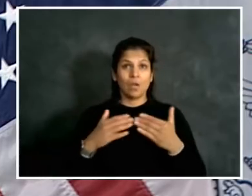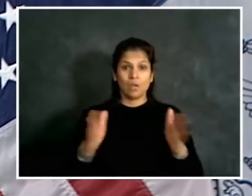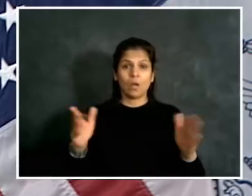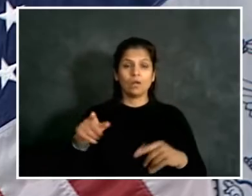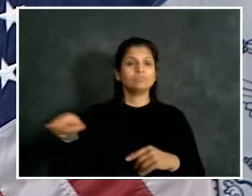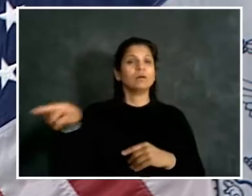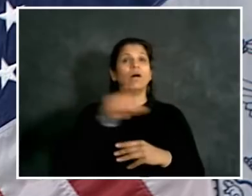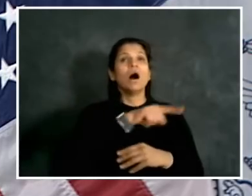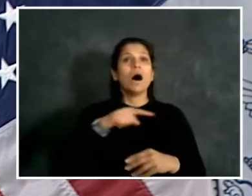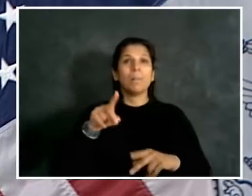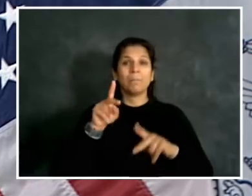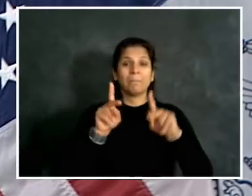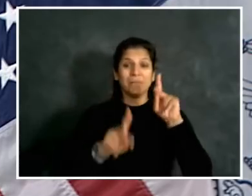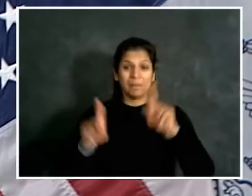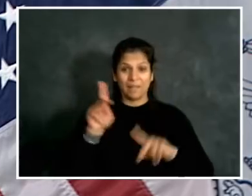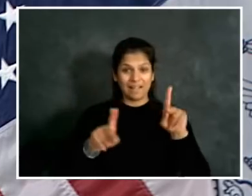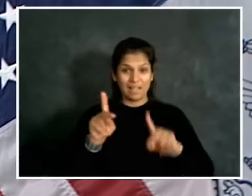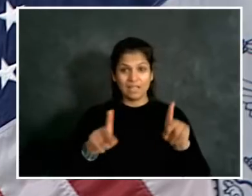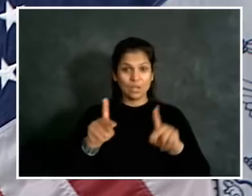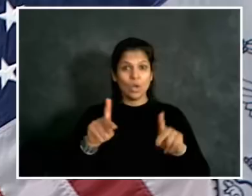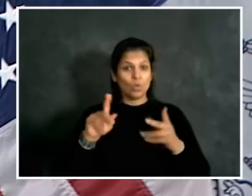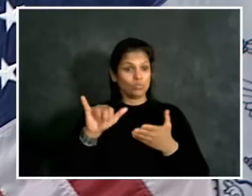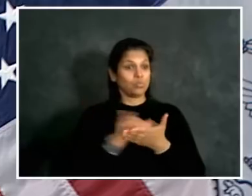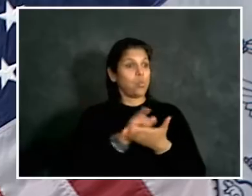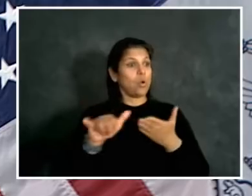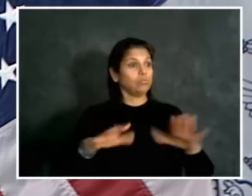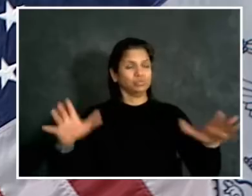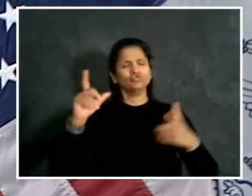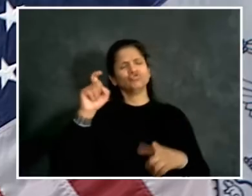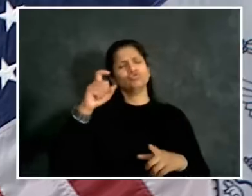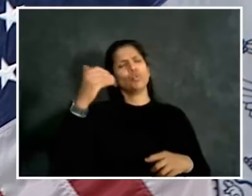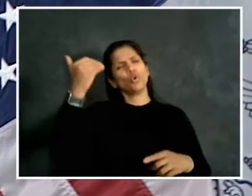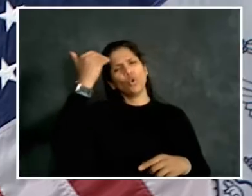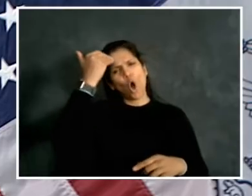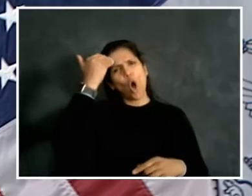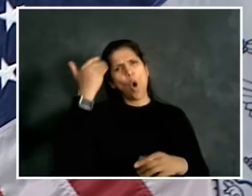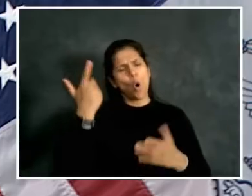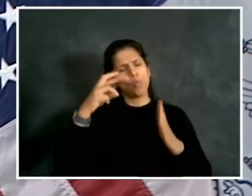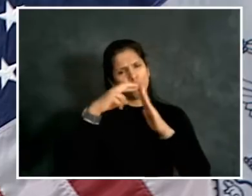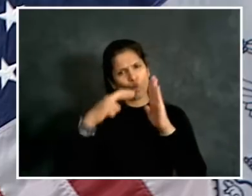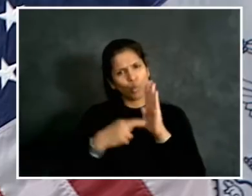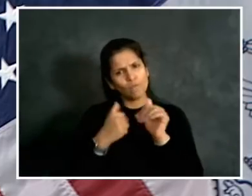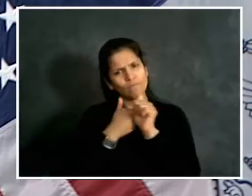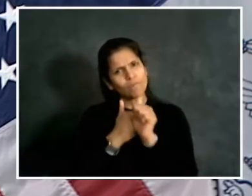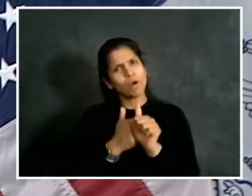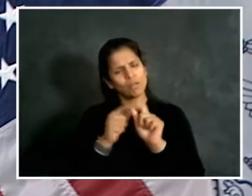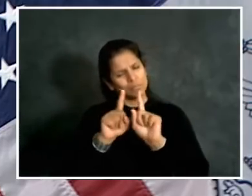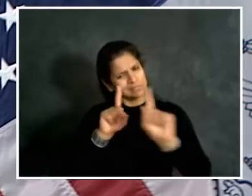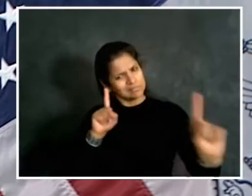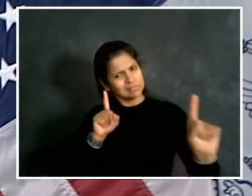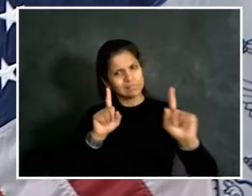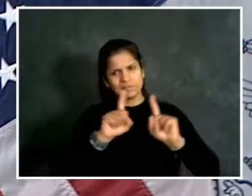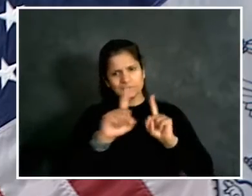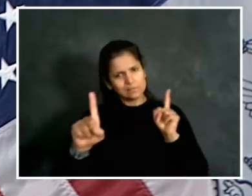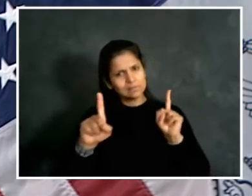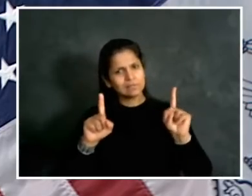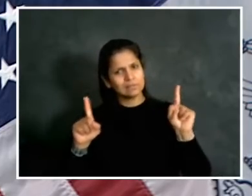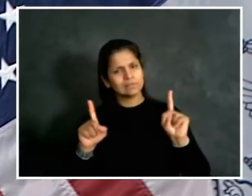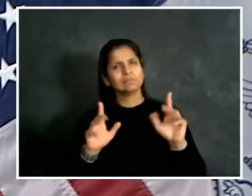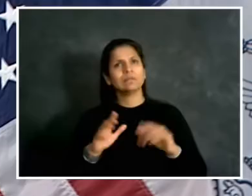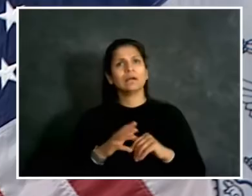something right, you got to stop immediately. Otherwise, there will be enforcement and there will be violations given, period.